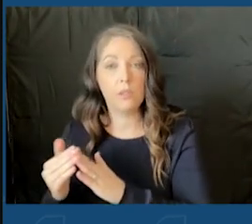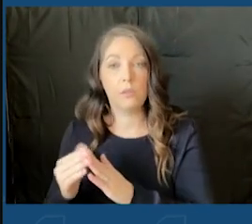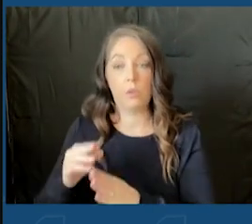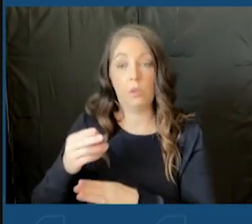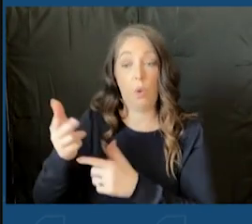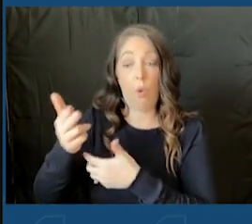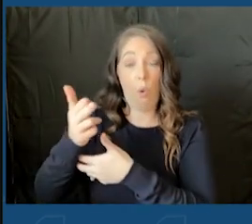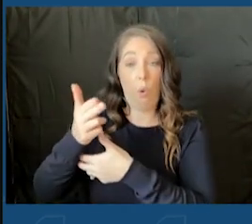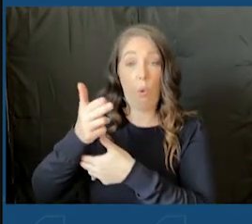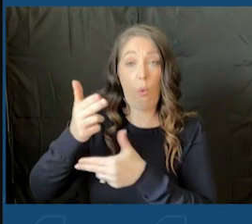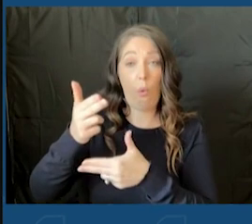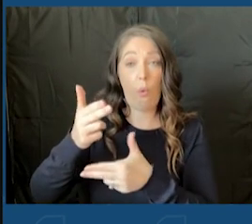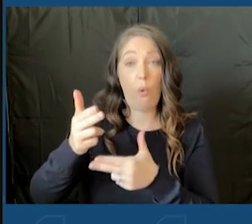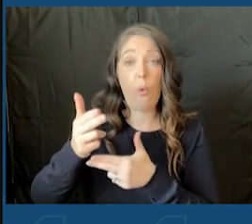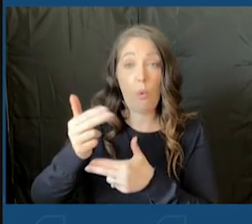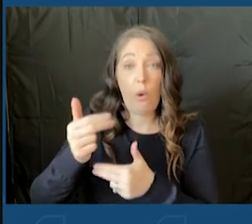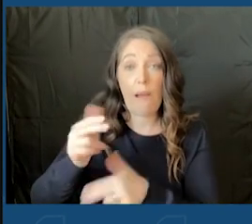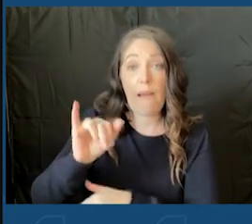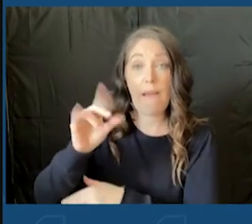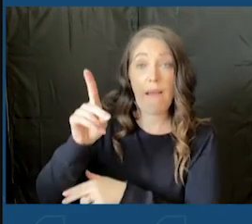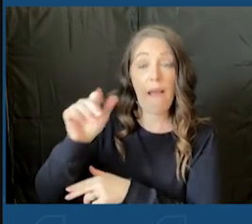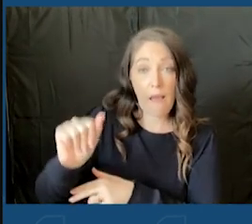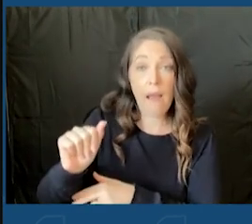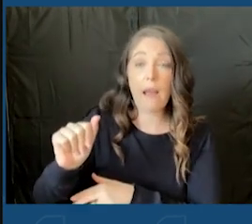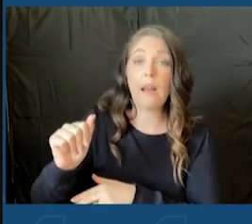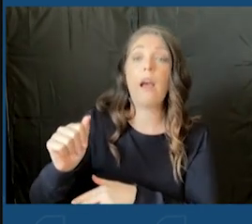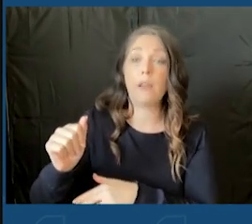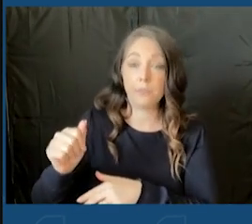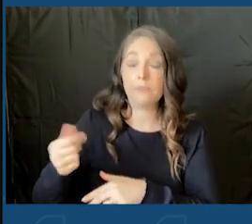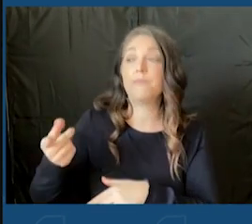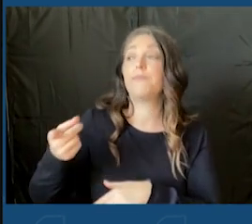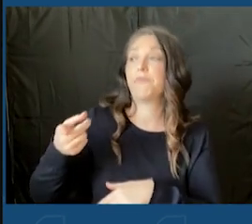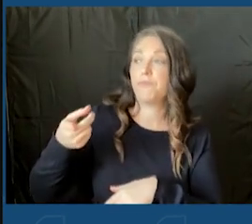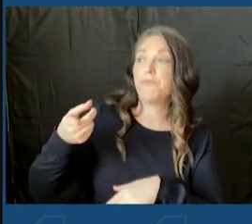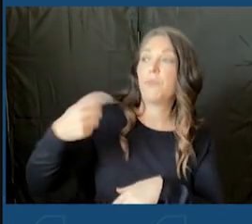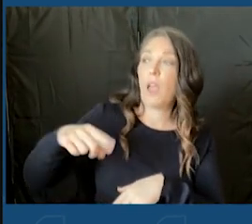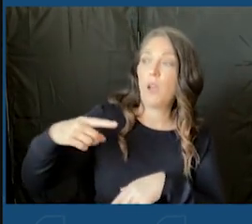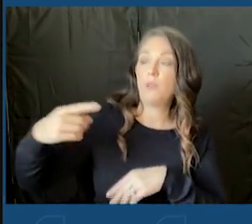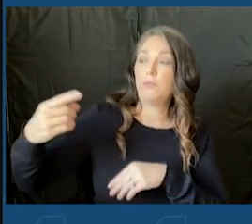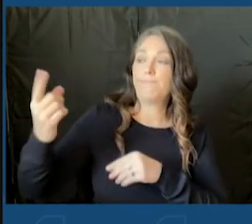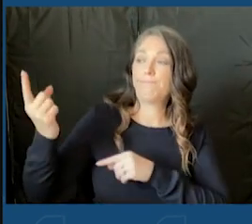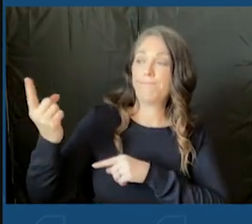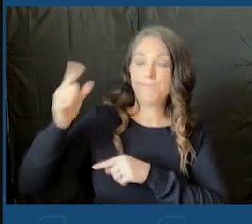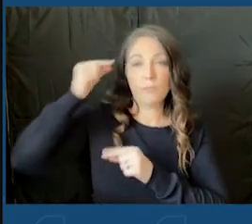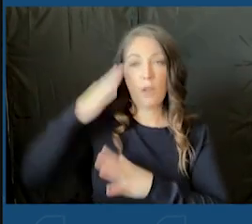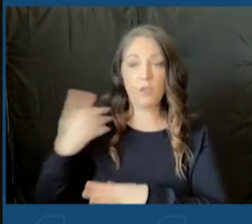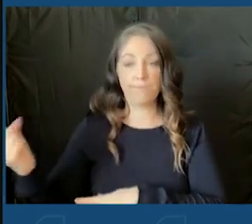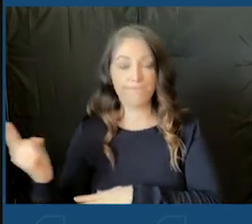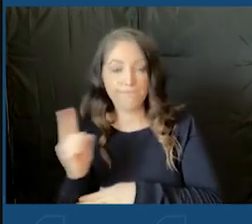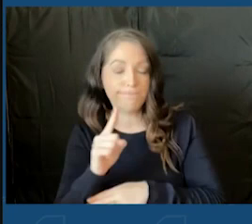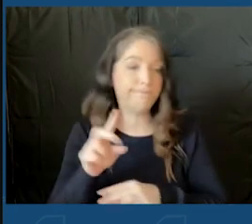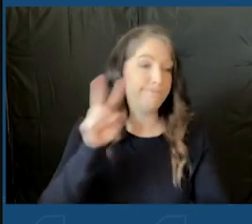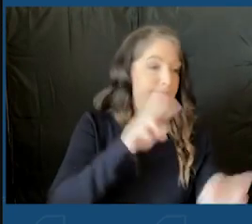year, the governor spent 3 days in my community with my neighbors assessing the damage, and it was the building trades